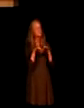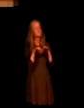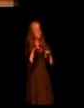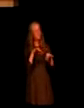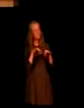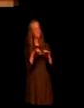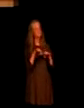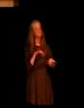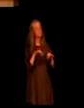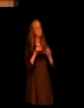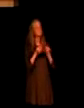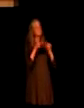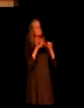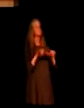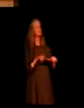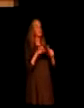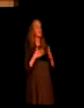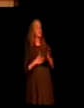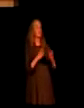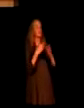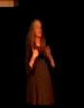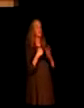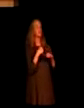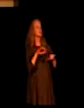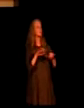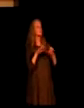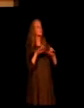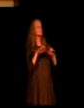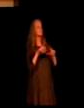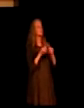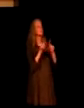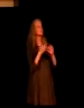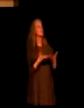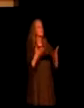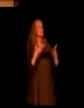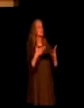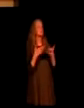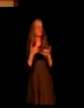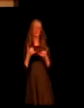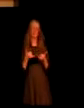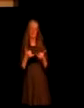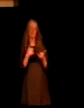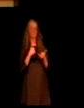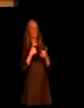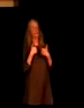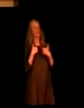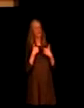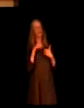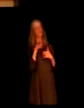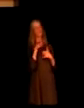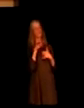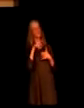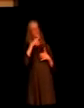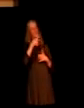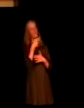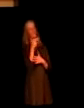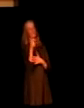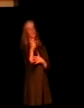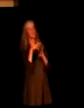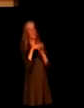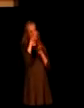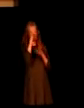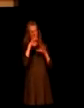allowed us to do, and of course at this time I had 6 or 8 PhD students that were hot on all of